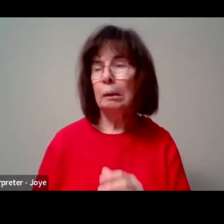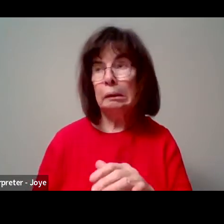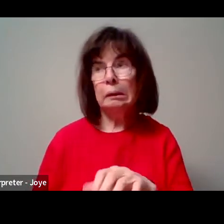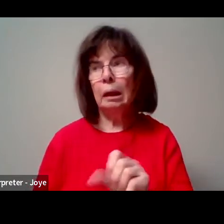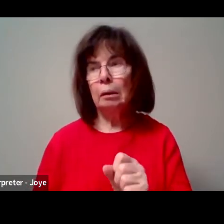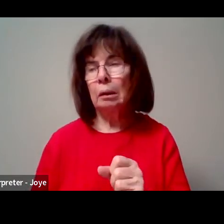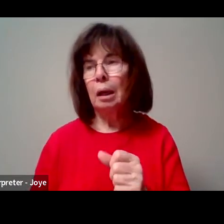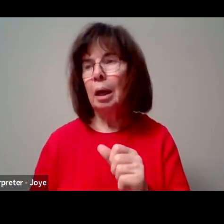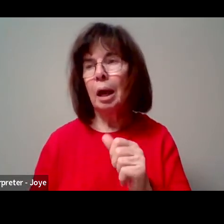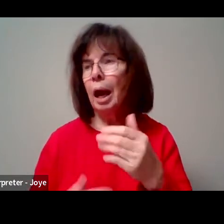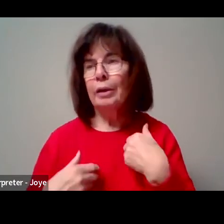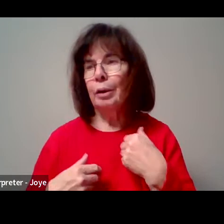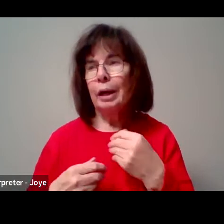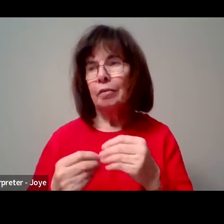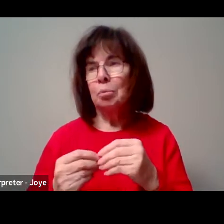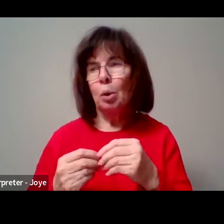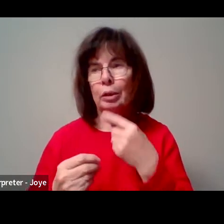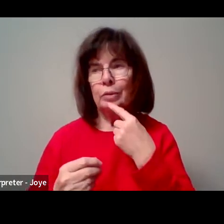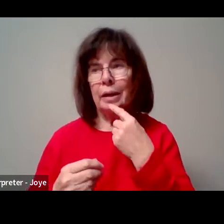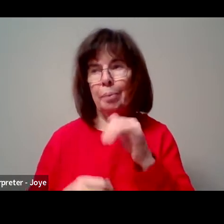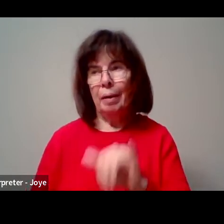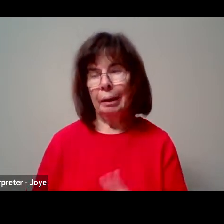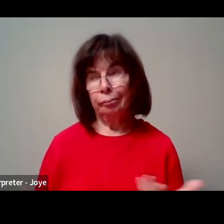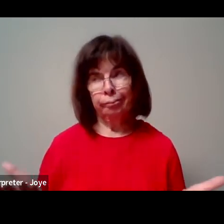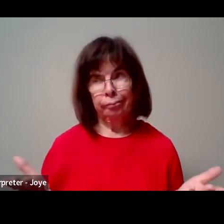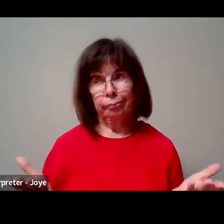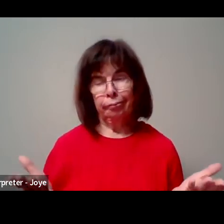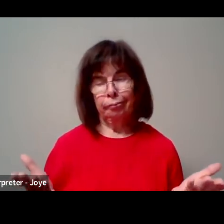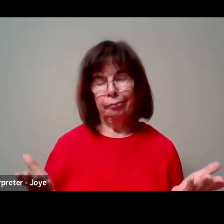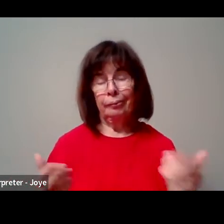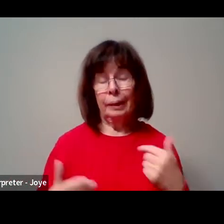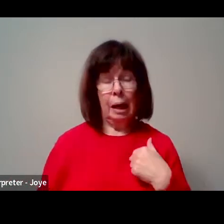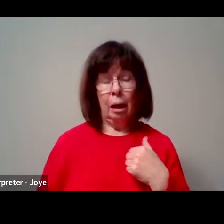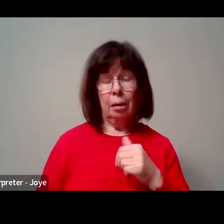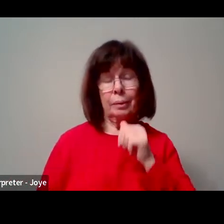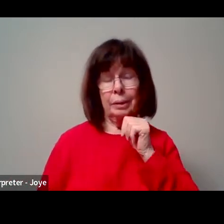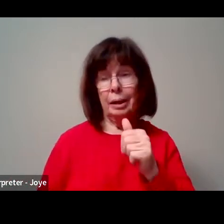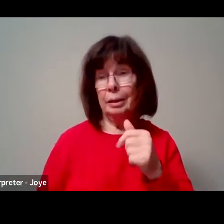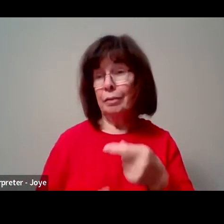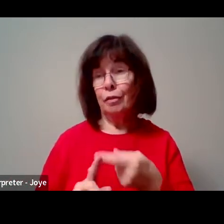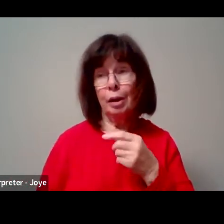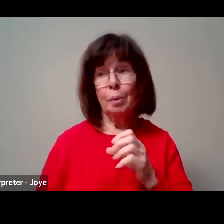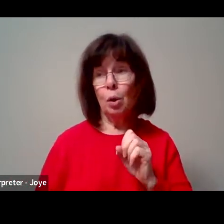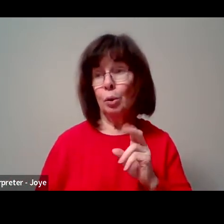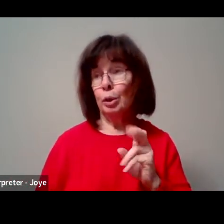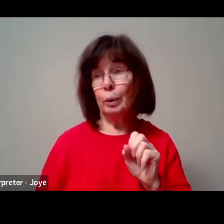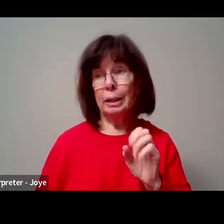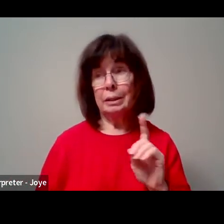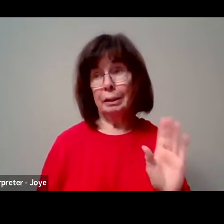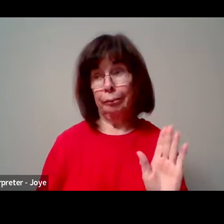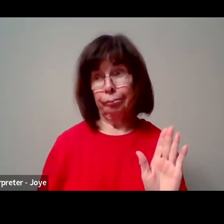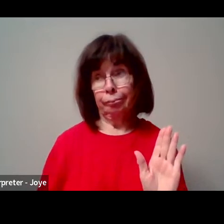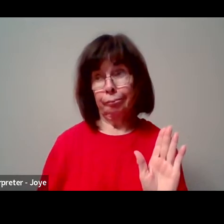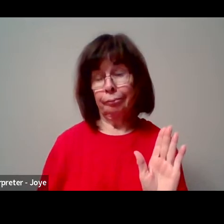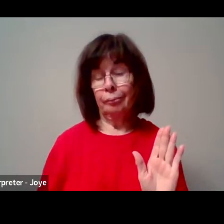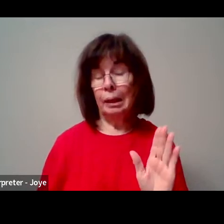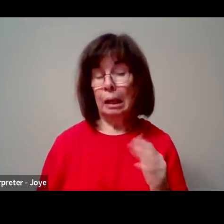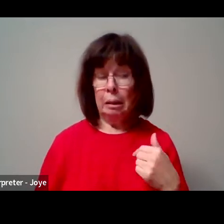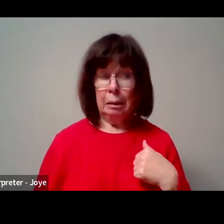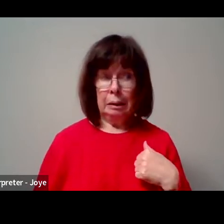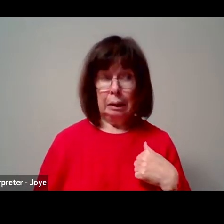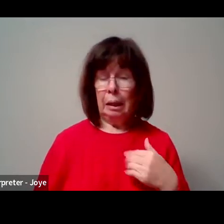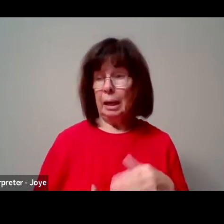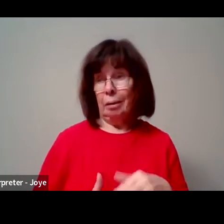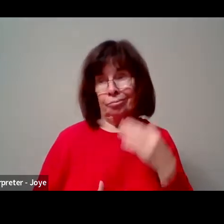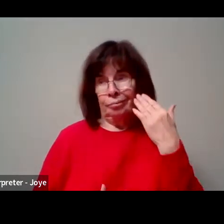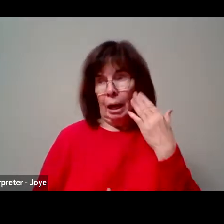I don't have more to say than that. I don't, I'm not, from OUSD. And again, I don't know what's